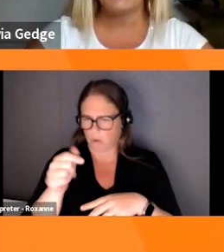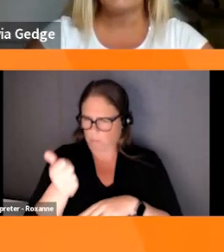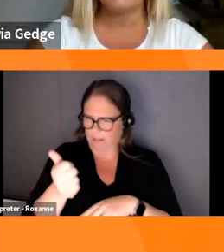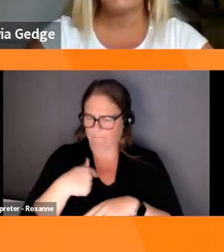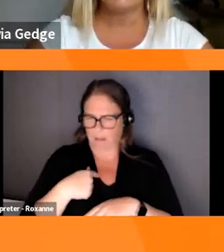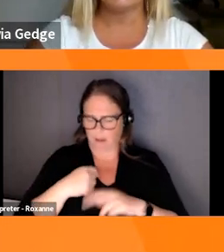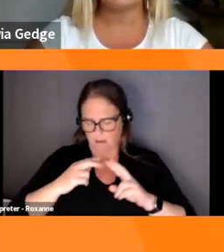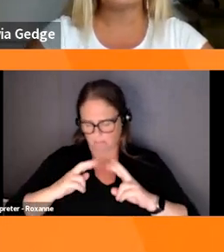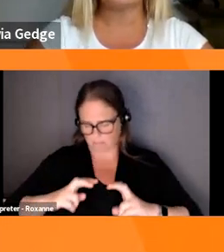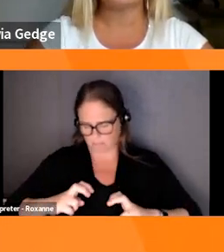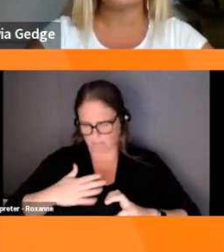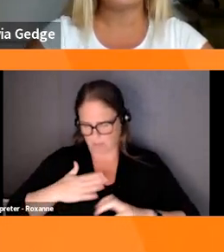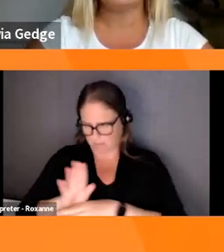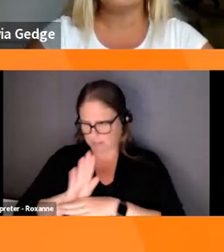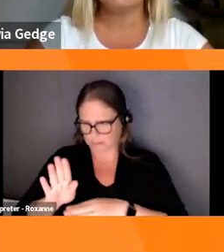to help you